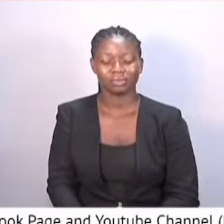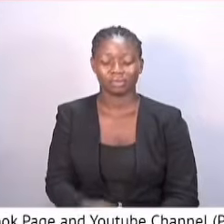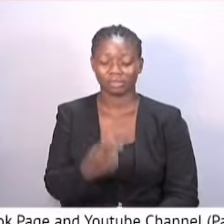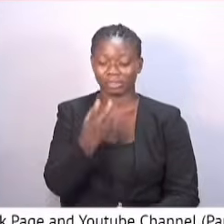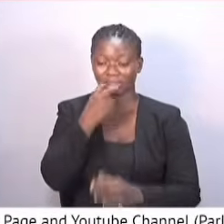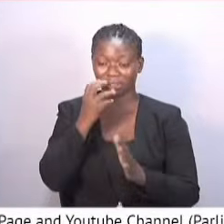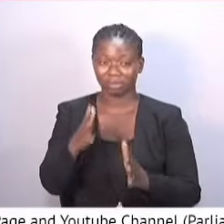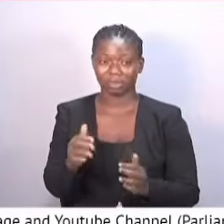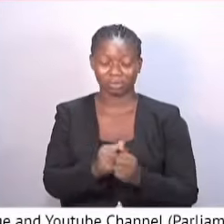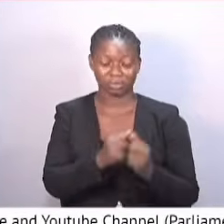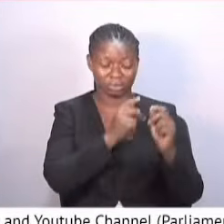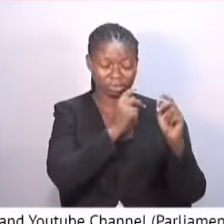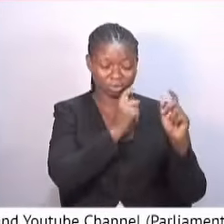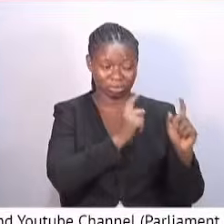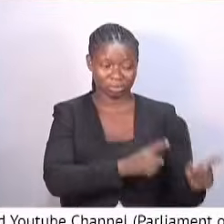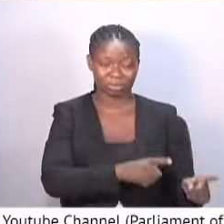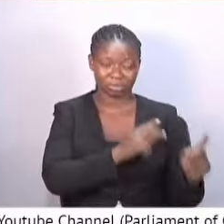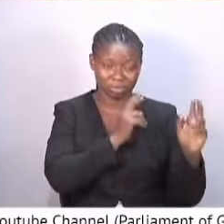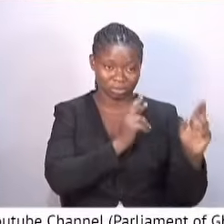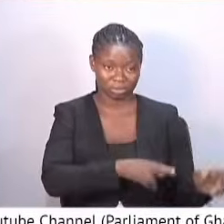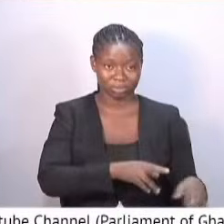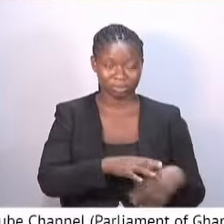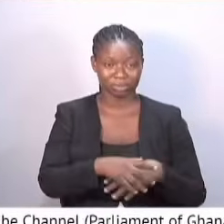Mr. Speaker, with respect,